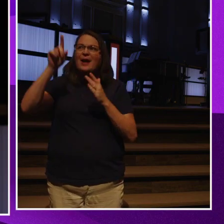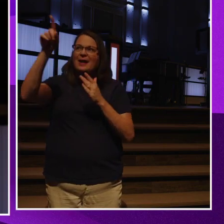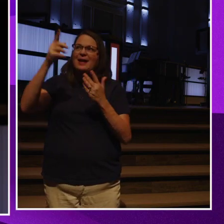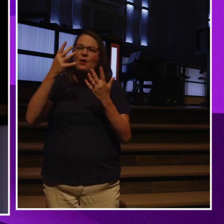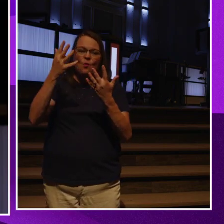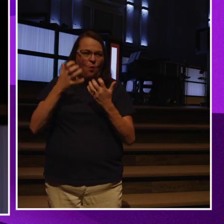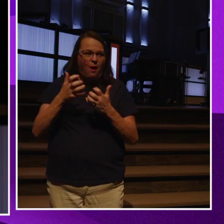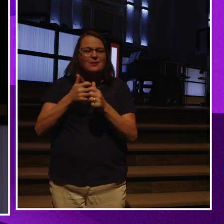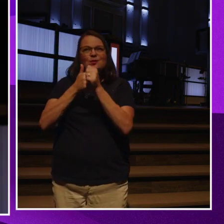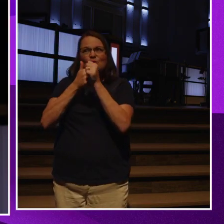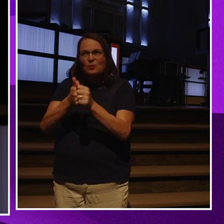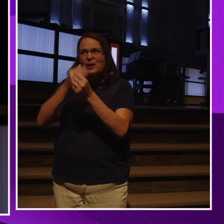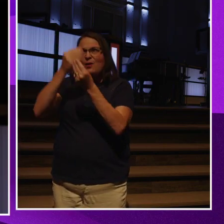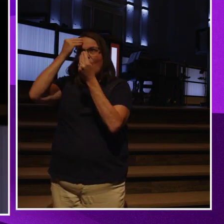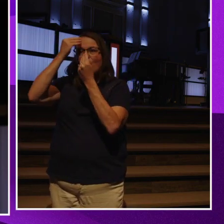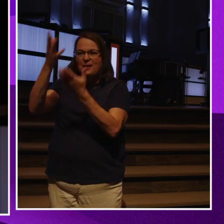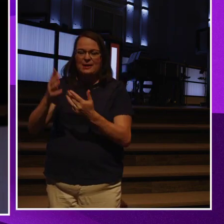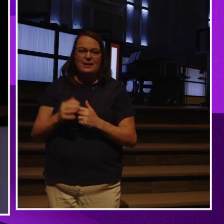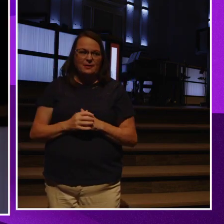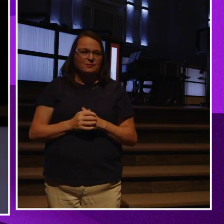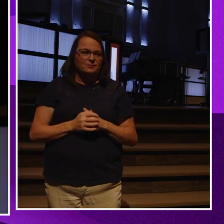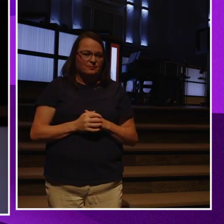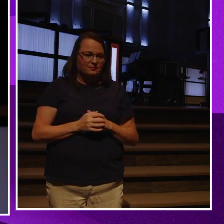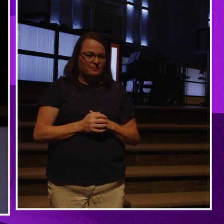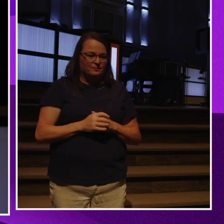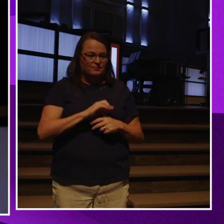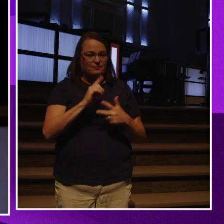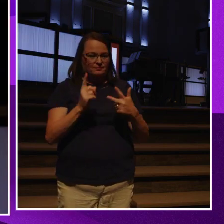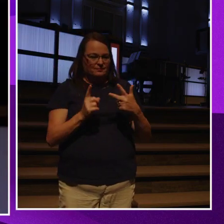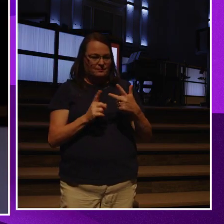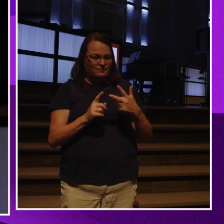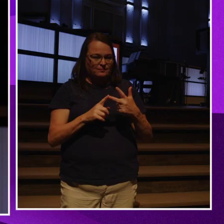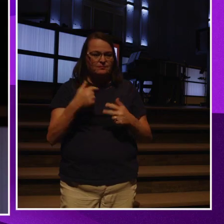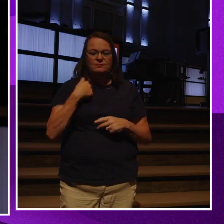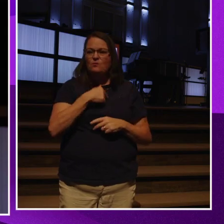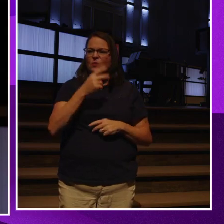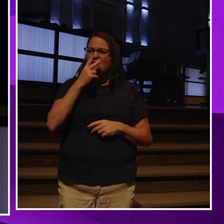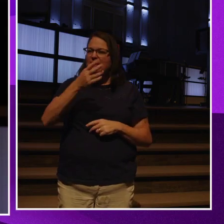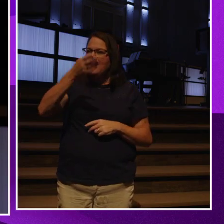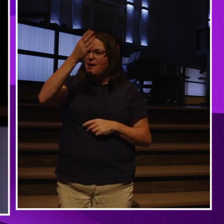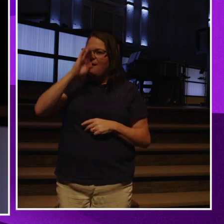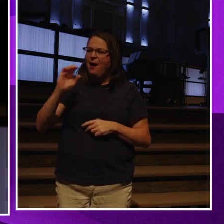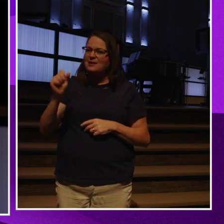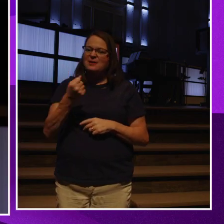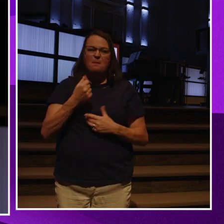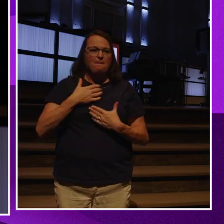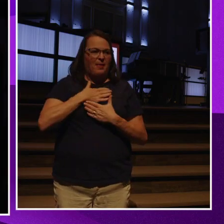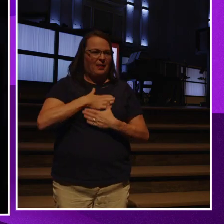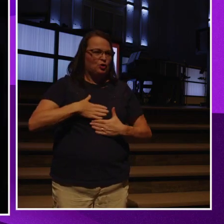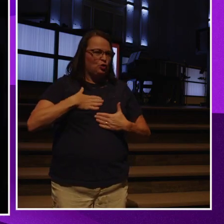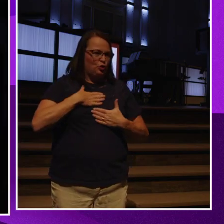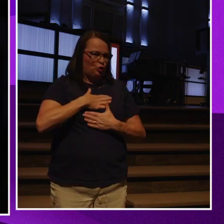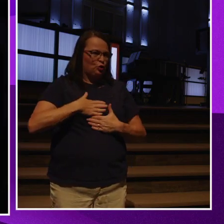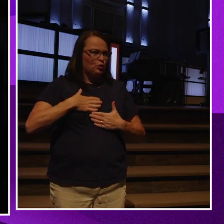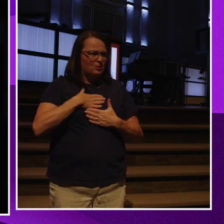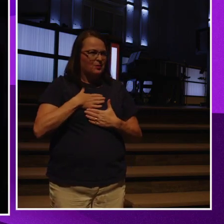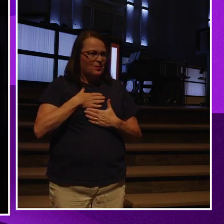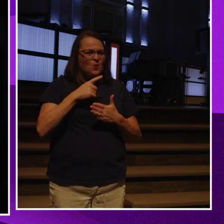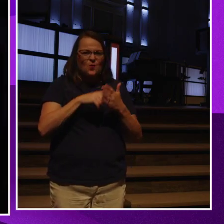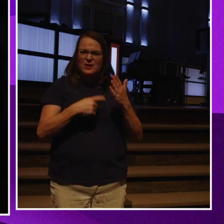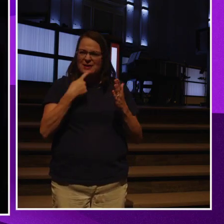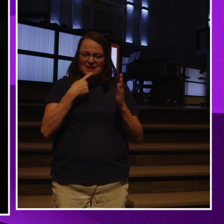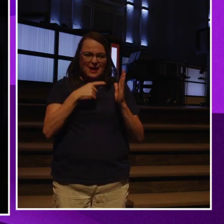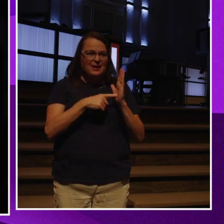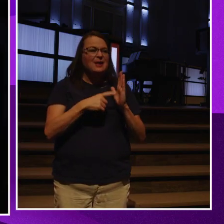obedient. And finally, we see God's pleasure is how we do it. What does he say?